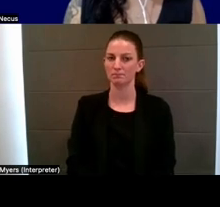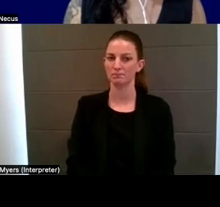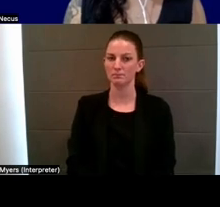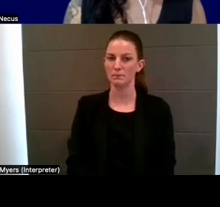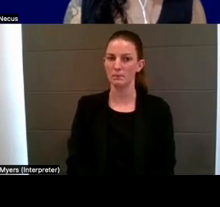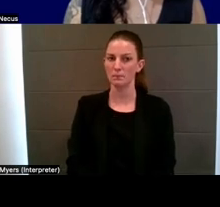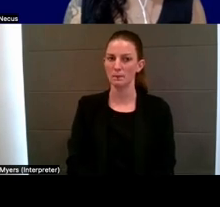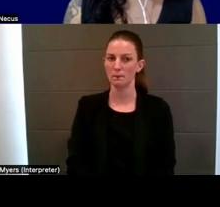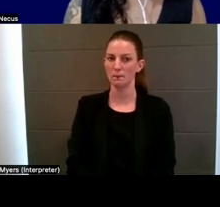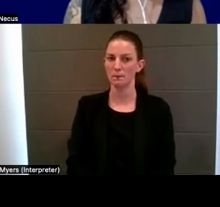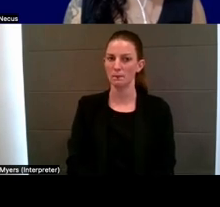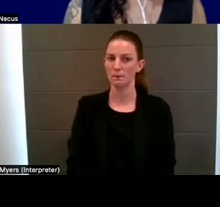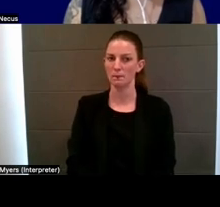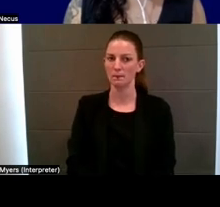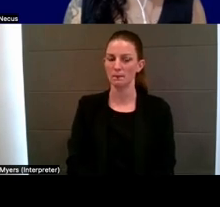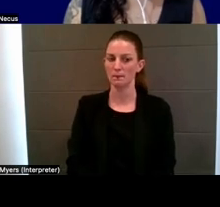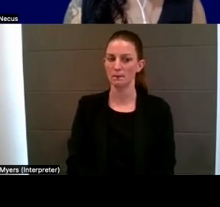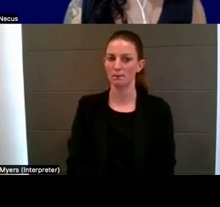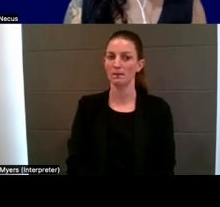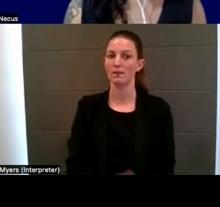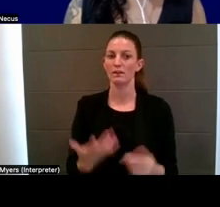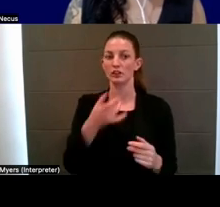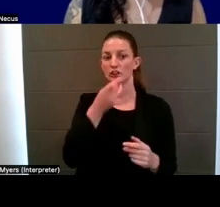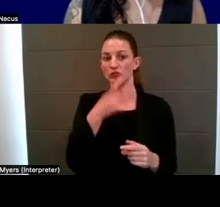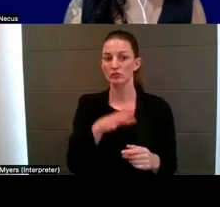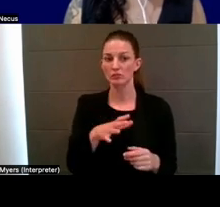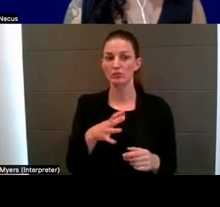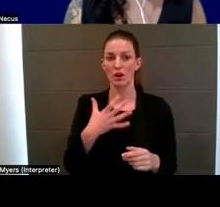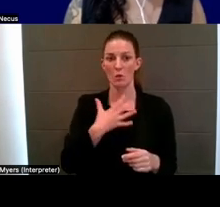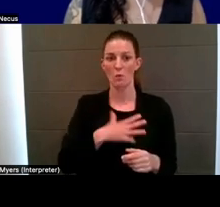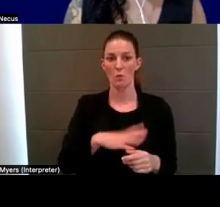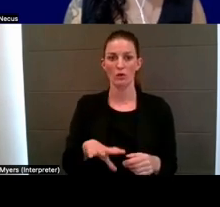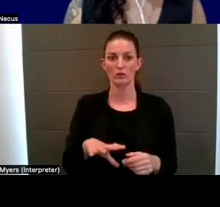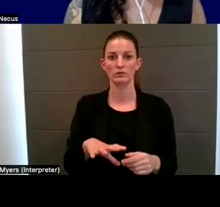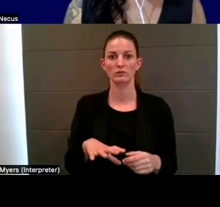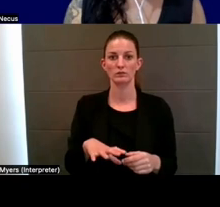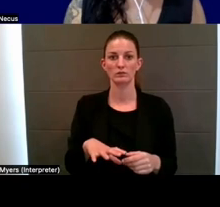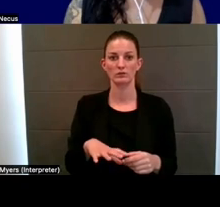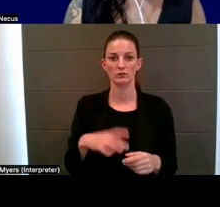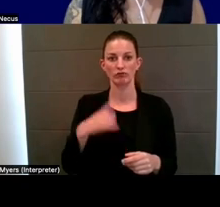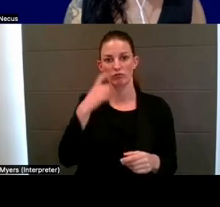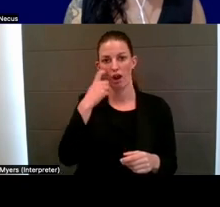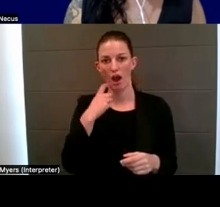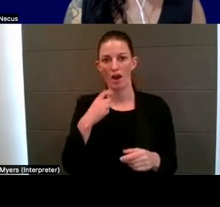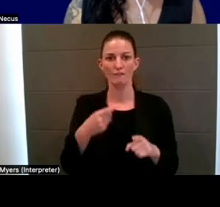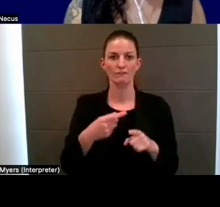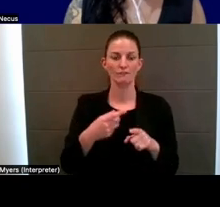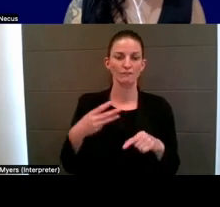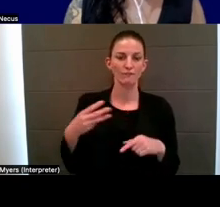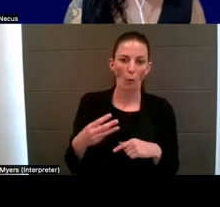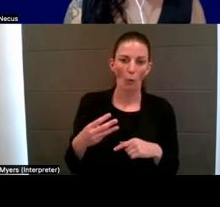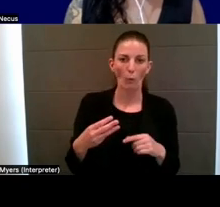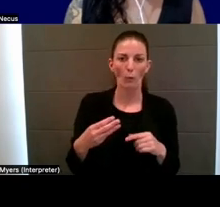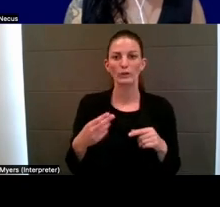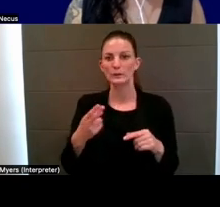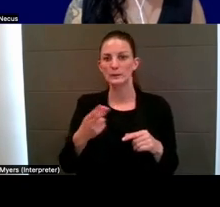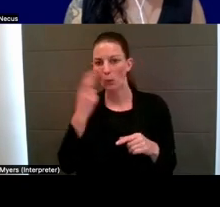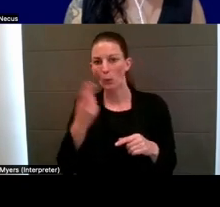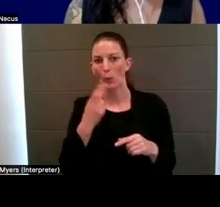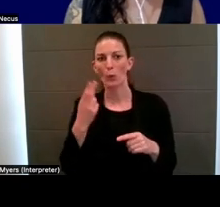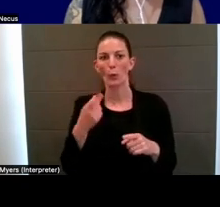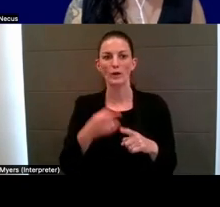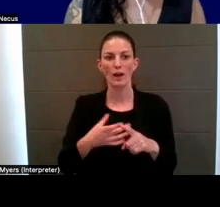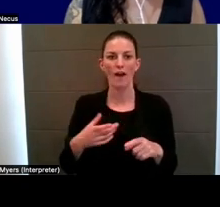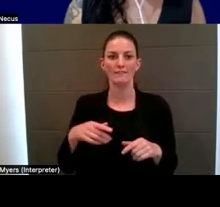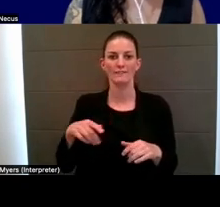Children will often want to attempt and try to use forks and spoons and other implements